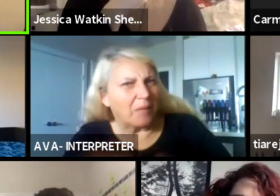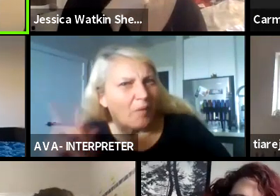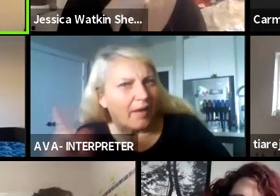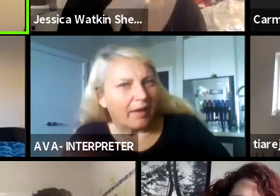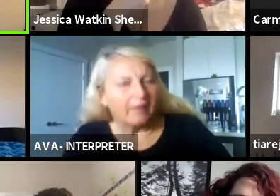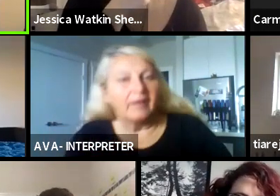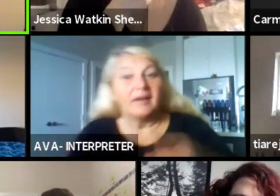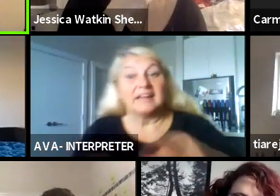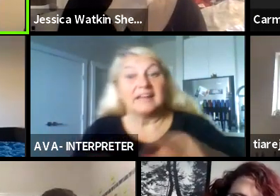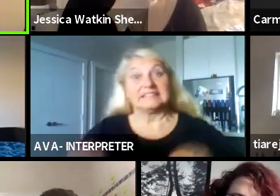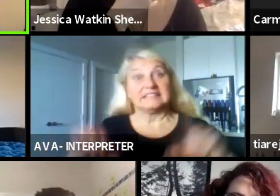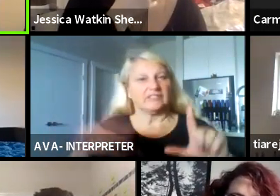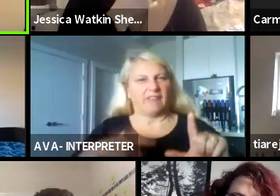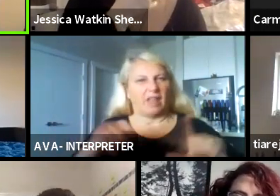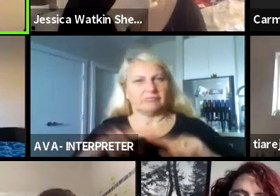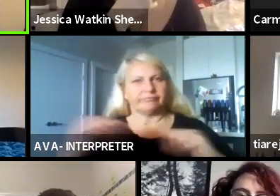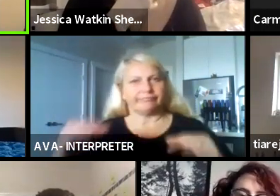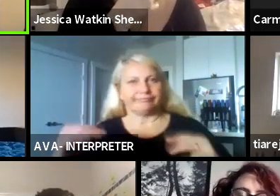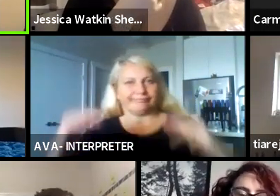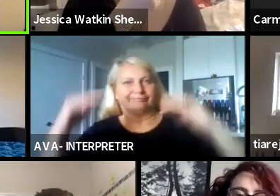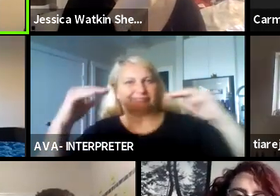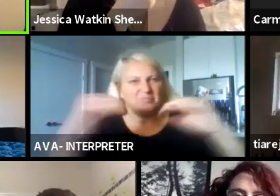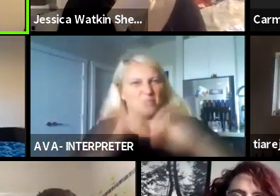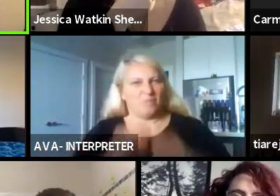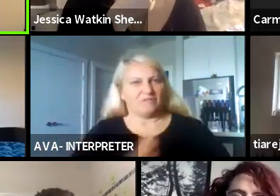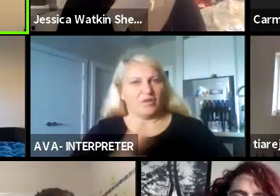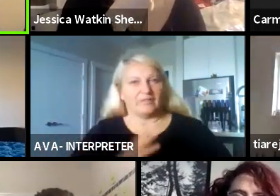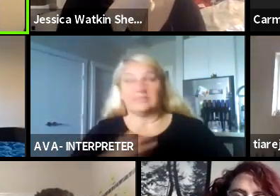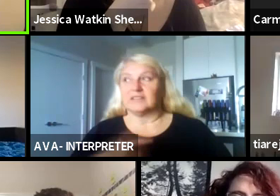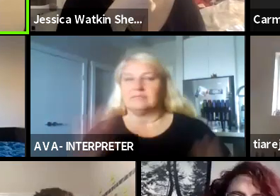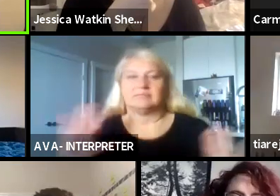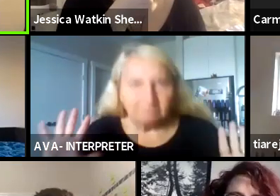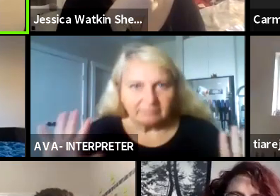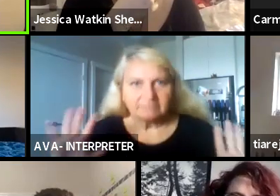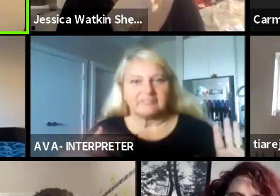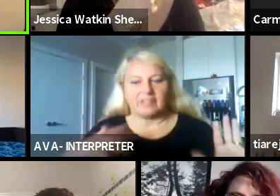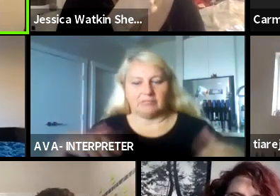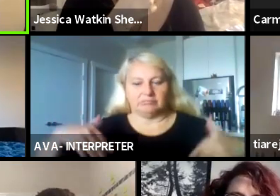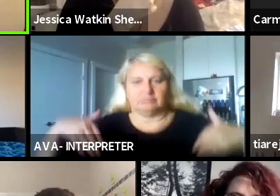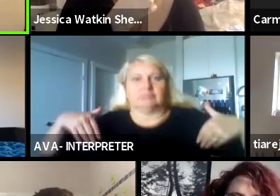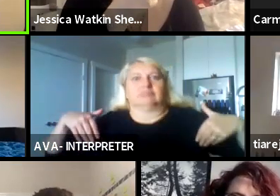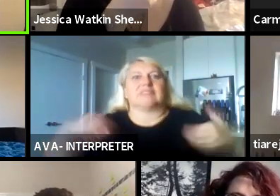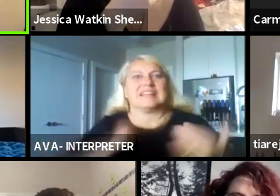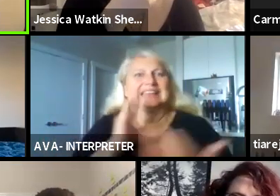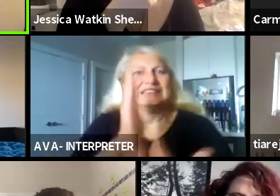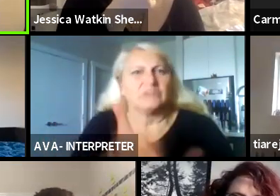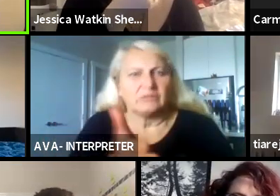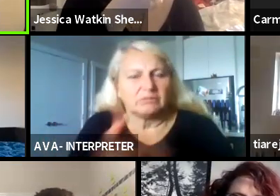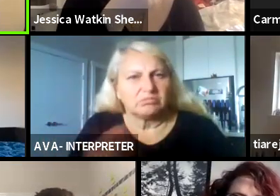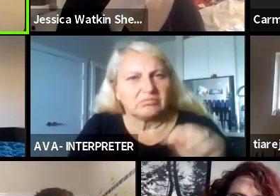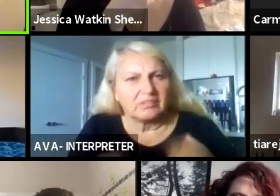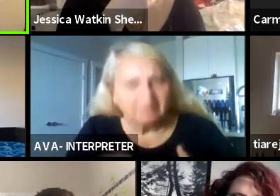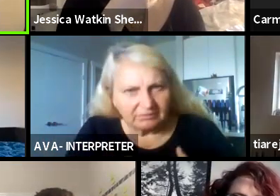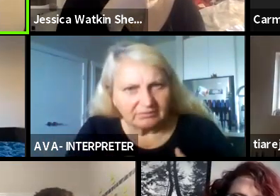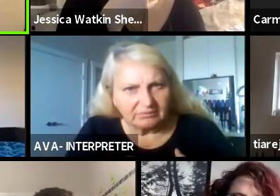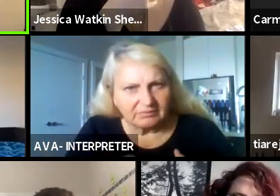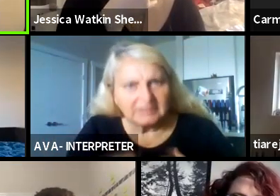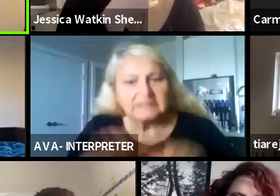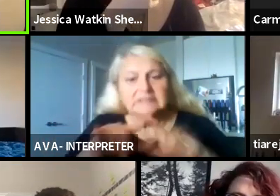is requesting you to not interrupt. There are also sometimes the issues of the person